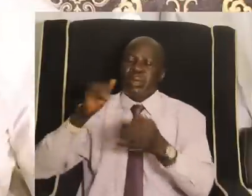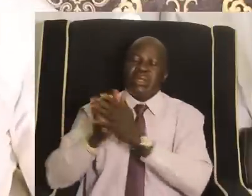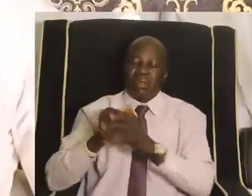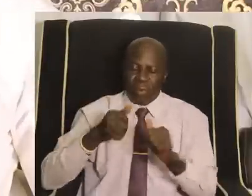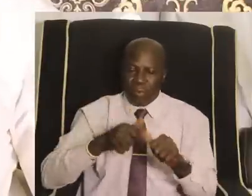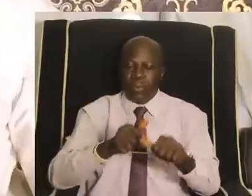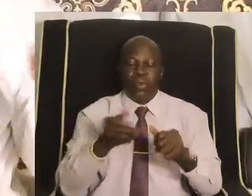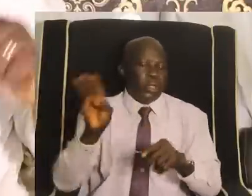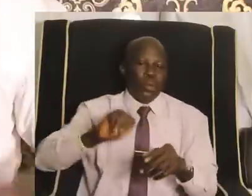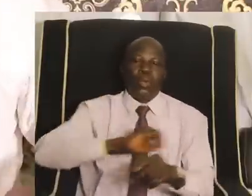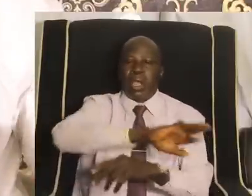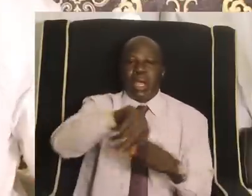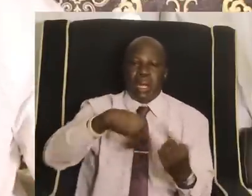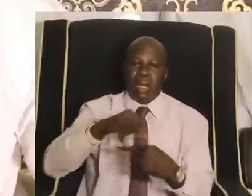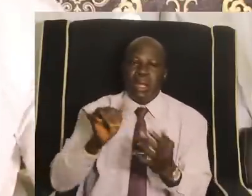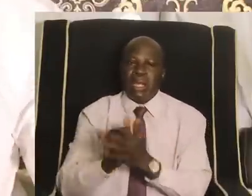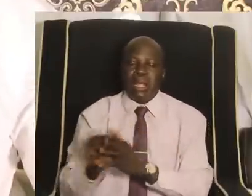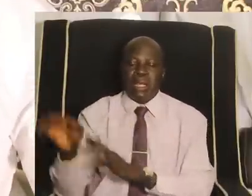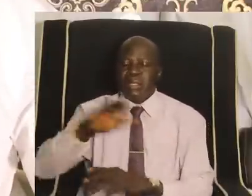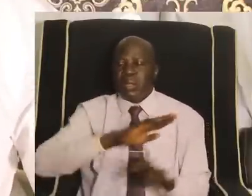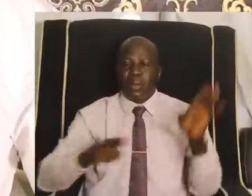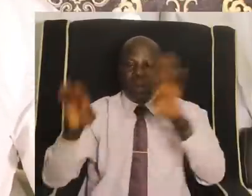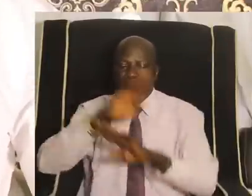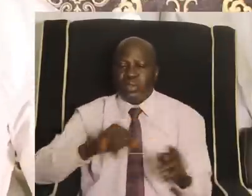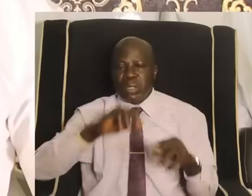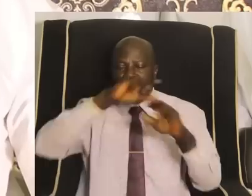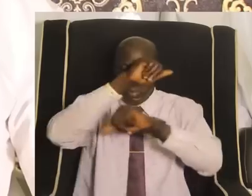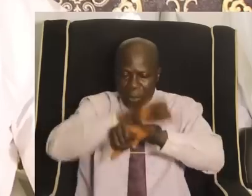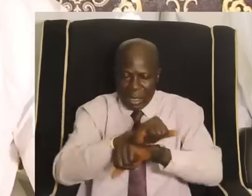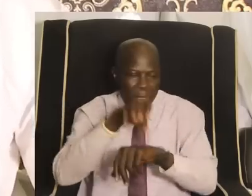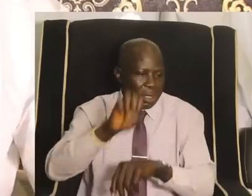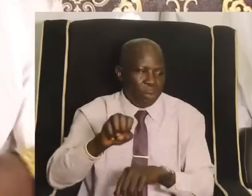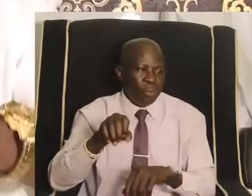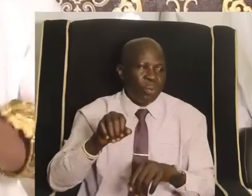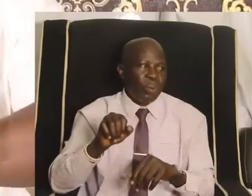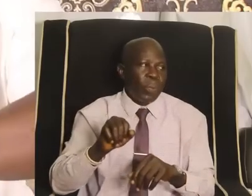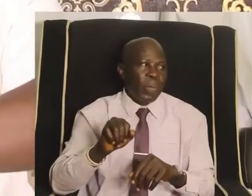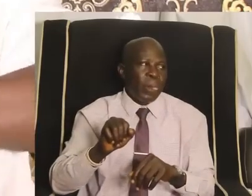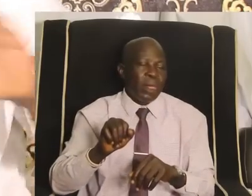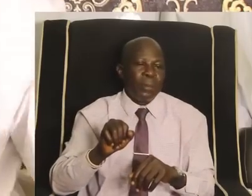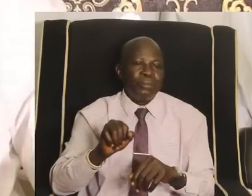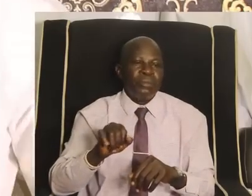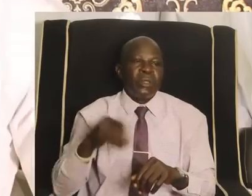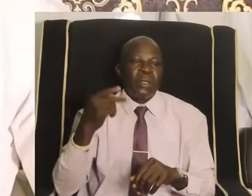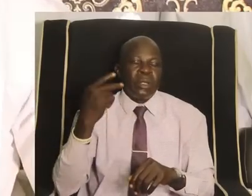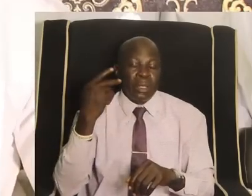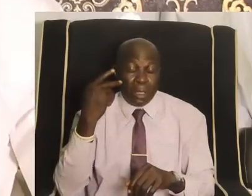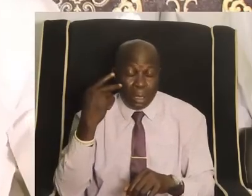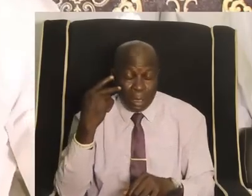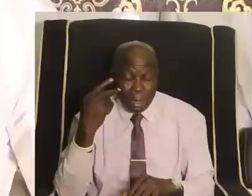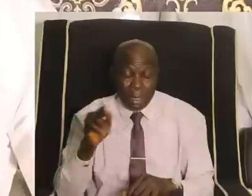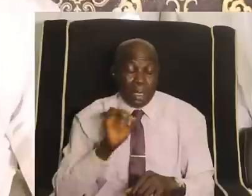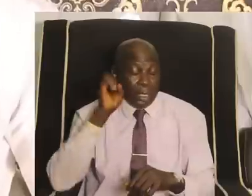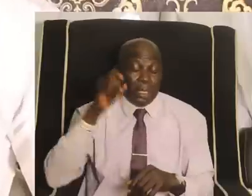kiri. That's a battle that follow him around. Ogun yẹn ló gbèbí. He is the one that bind him. Ó ní òun tó rí pé àwọn jọ pòórá ó bára ẹ̀ ní